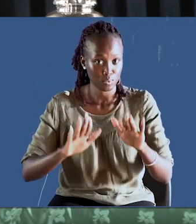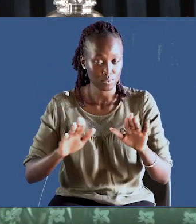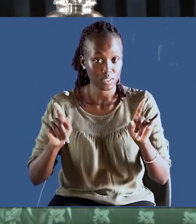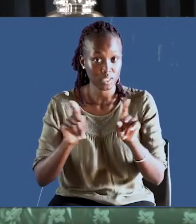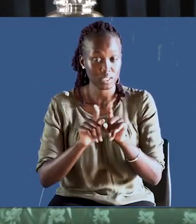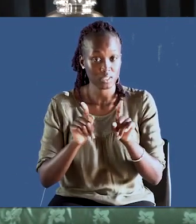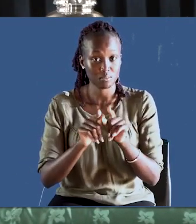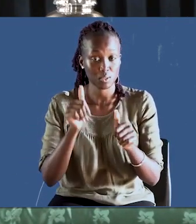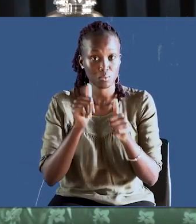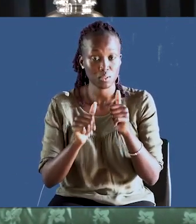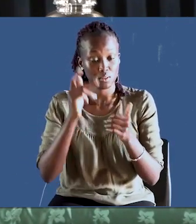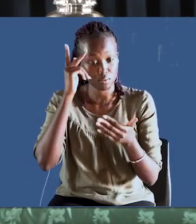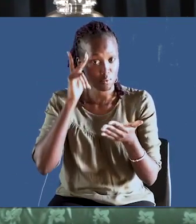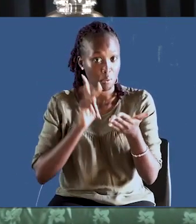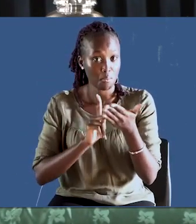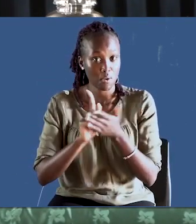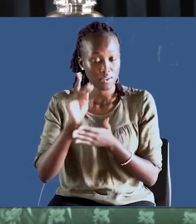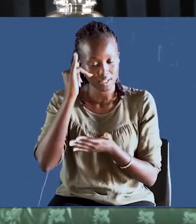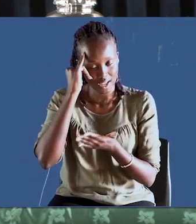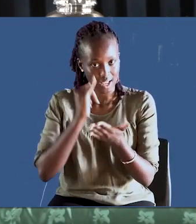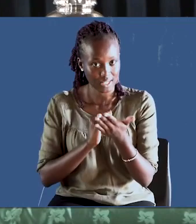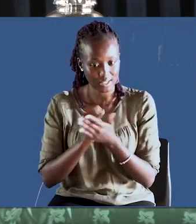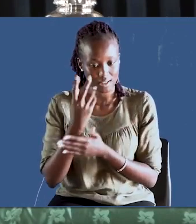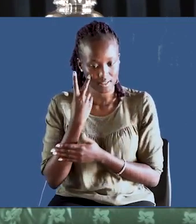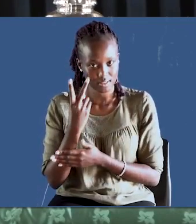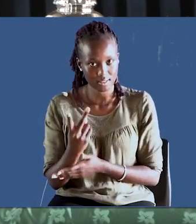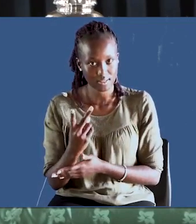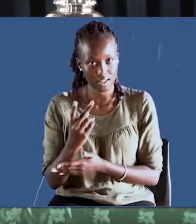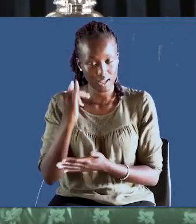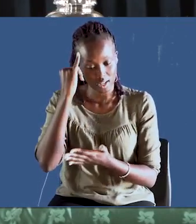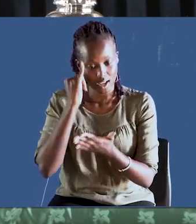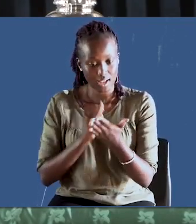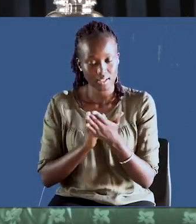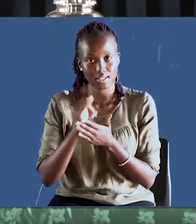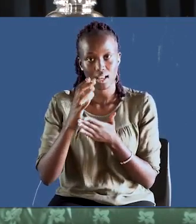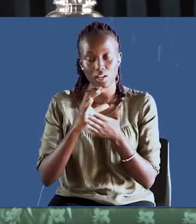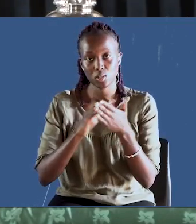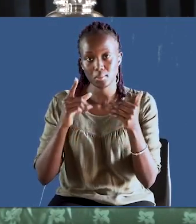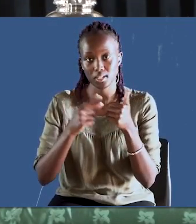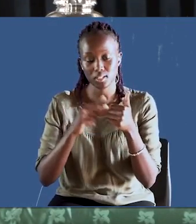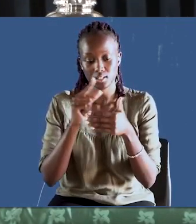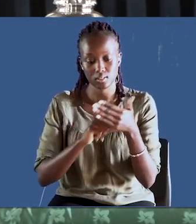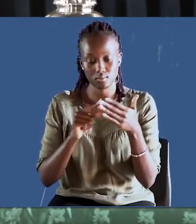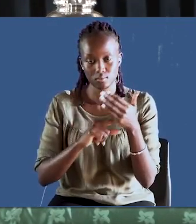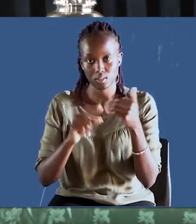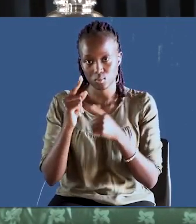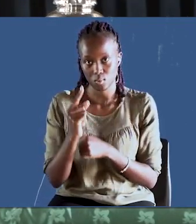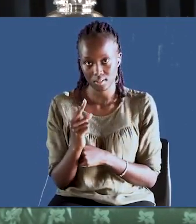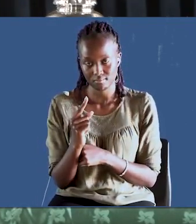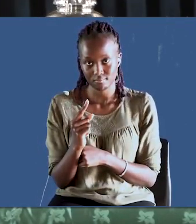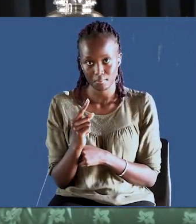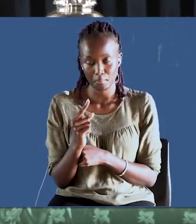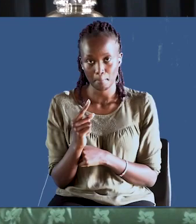did, excuse me, in Isaiah chapter 6 verse 1, when he saw the glory of the Lord after the Lord opened